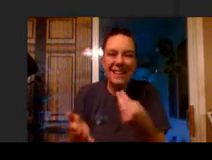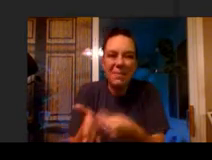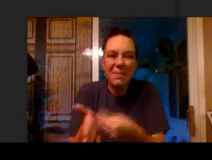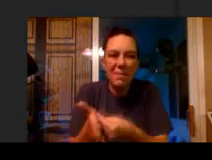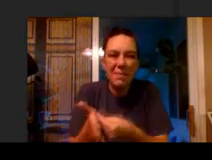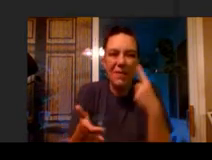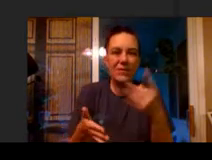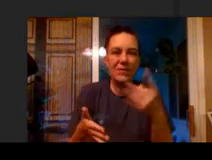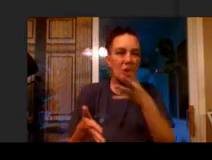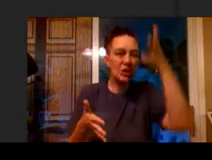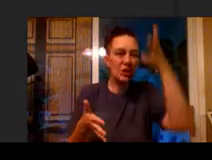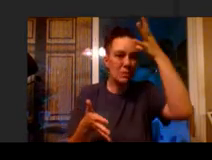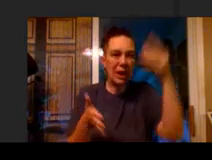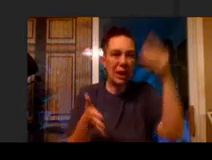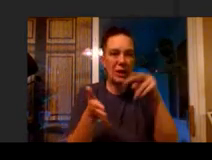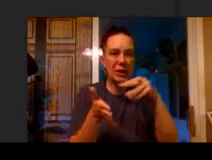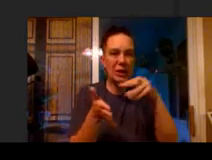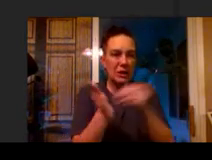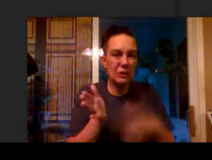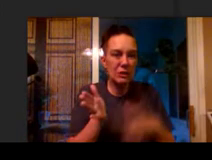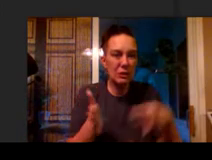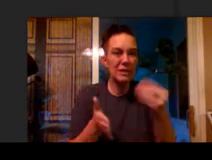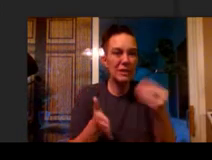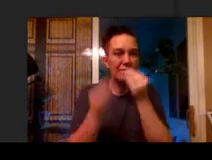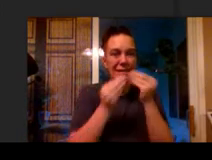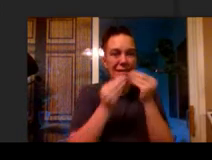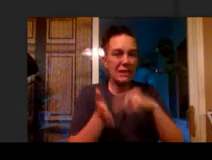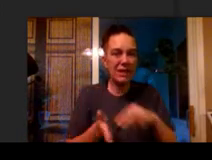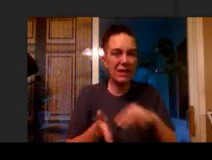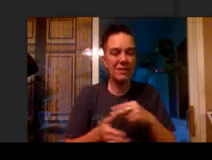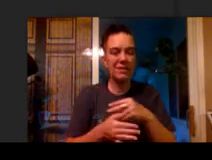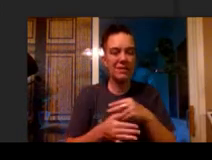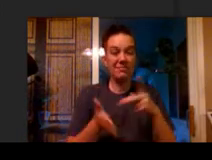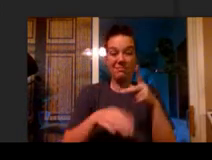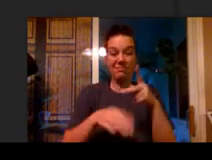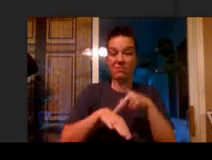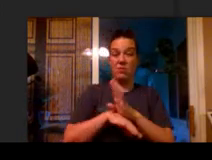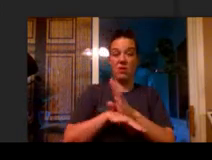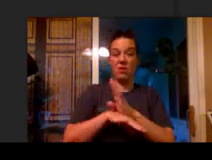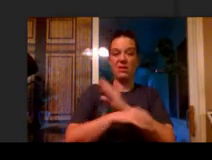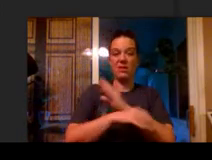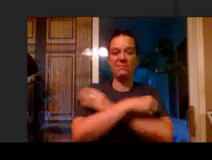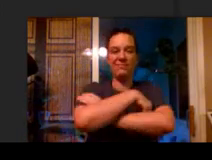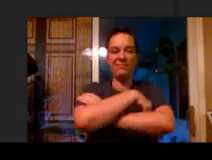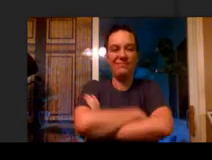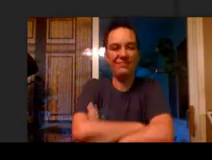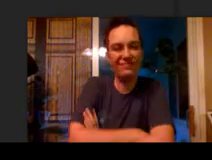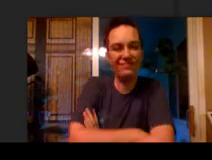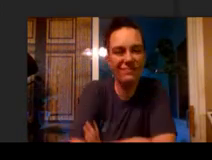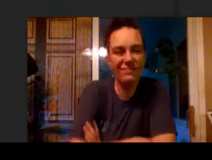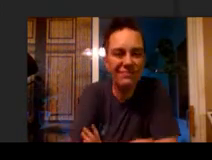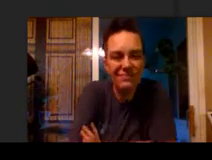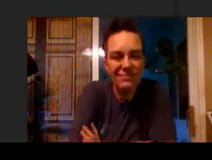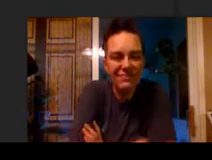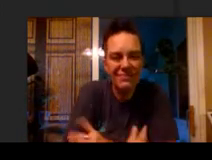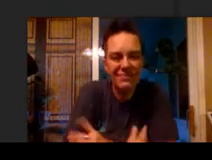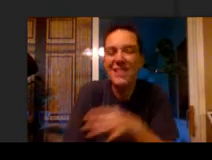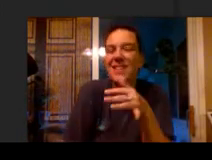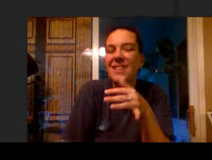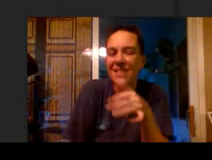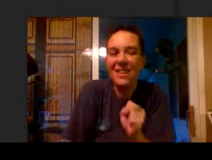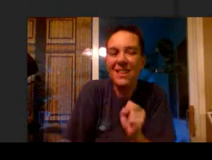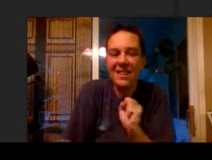dance. Barkin leaned farther forward. He was more than halfway across the desk. Yes, he